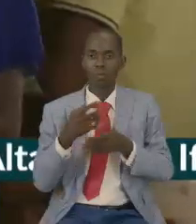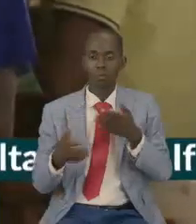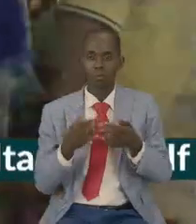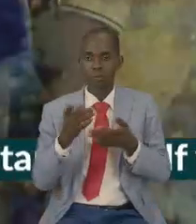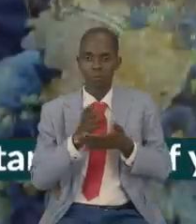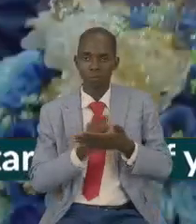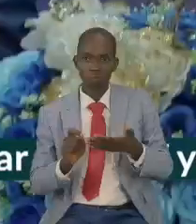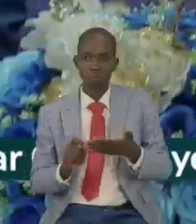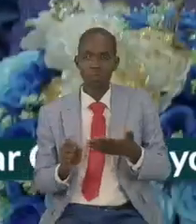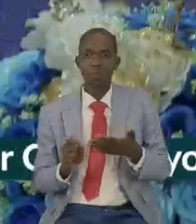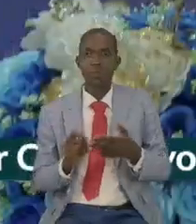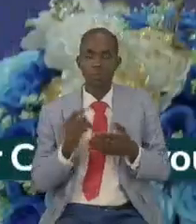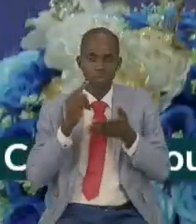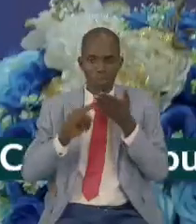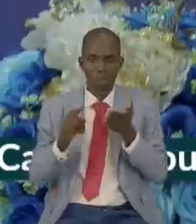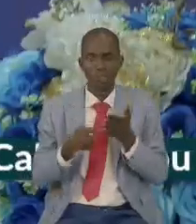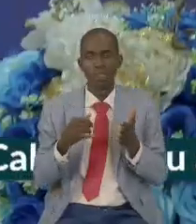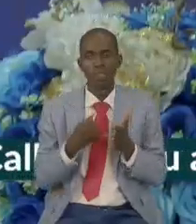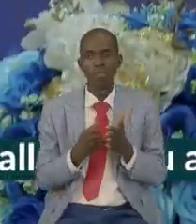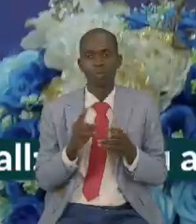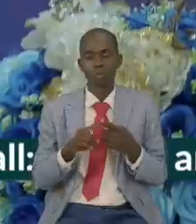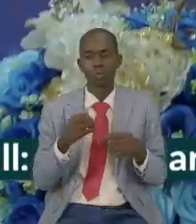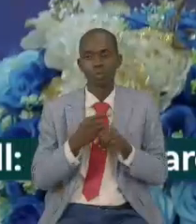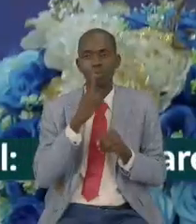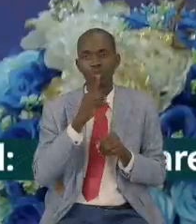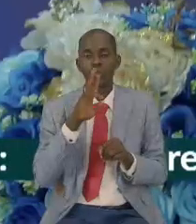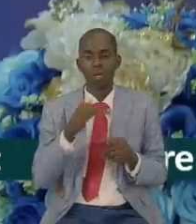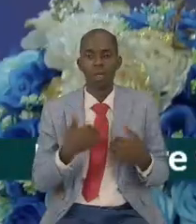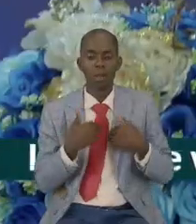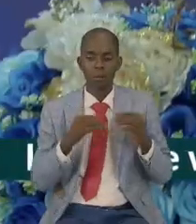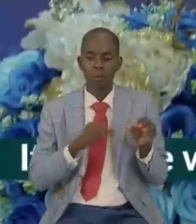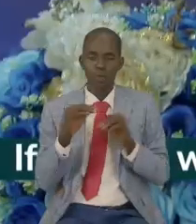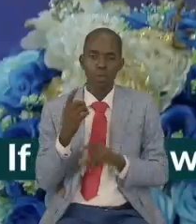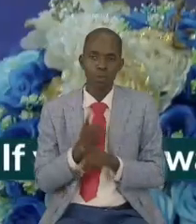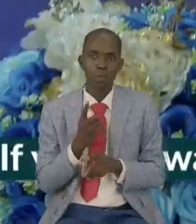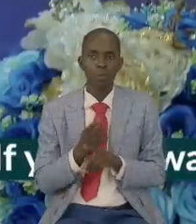Some far away, I'm saying that those outside the gates who